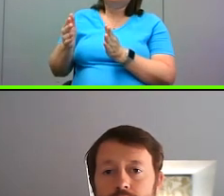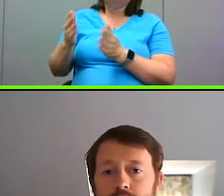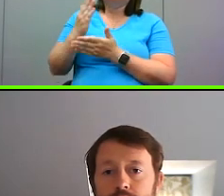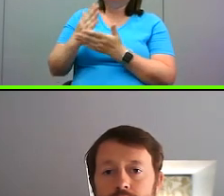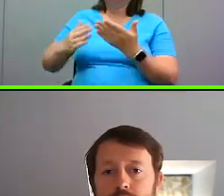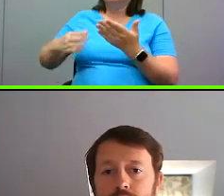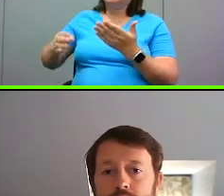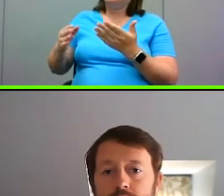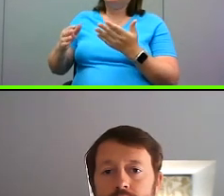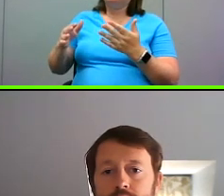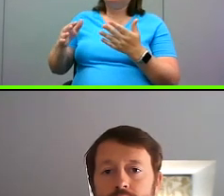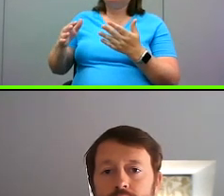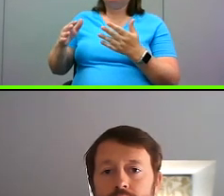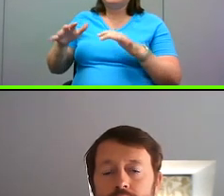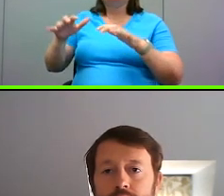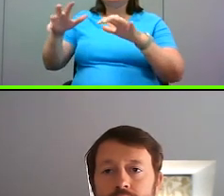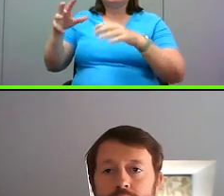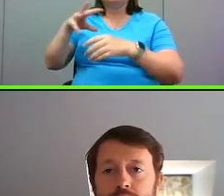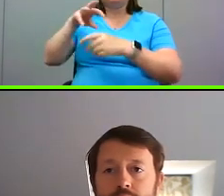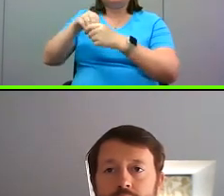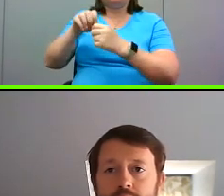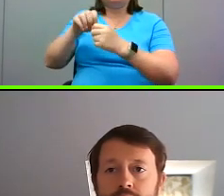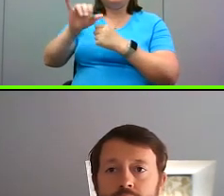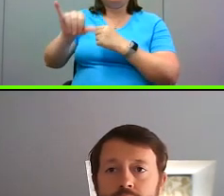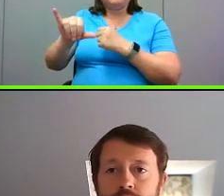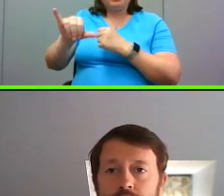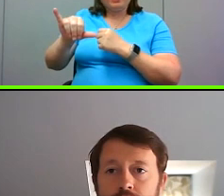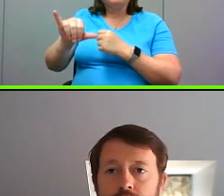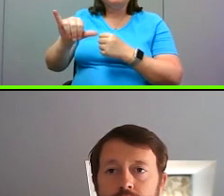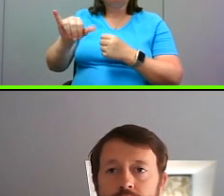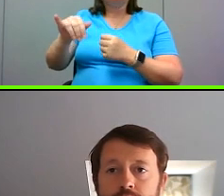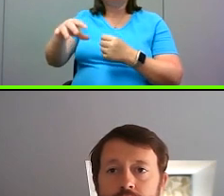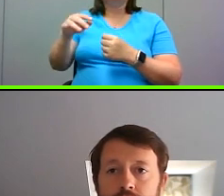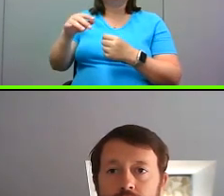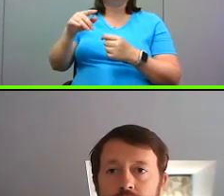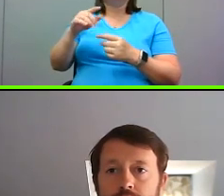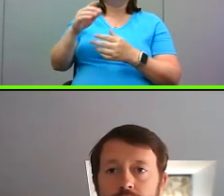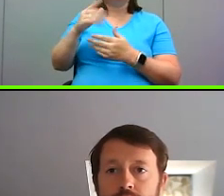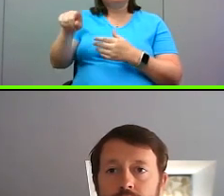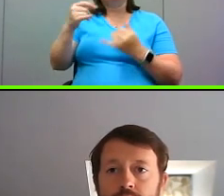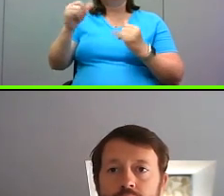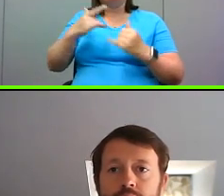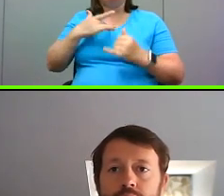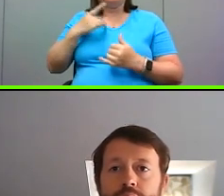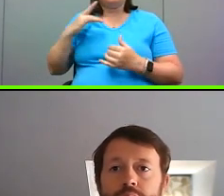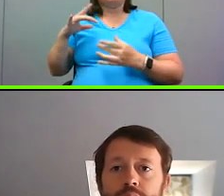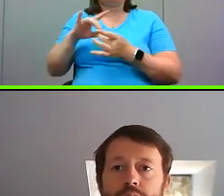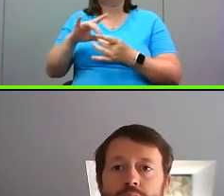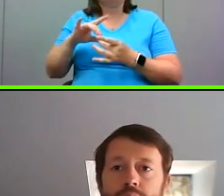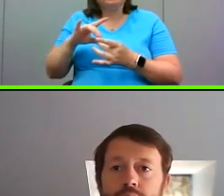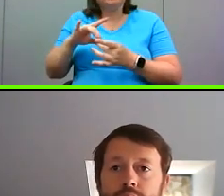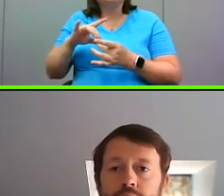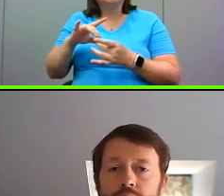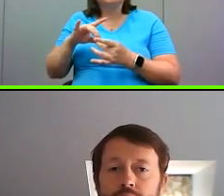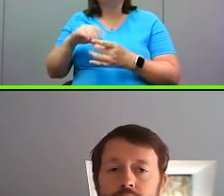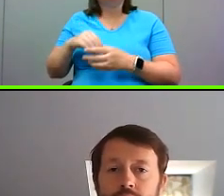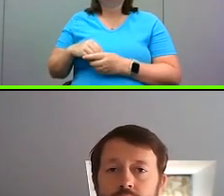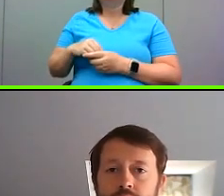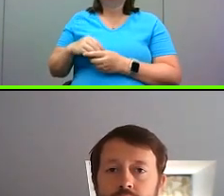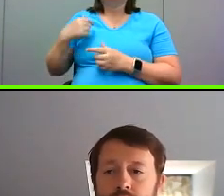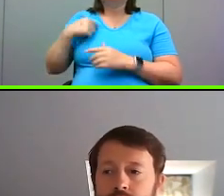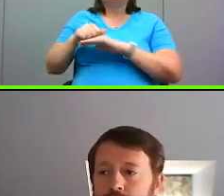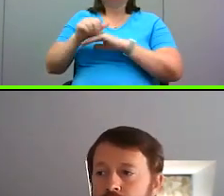anxiety that came about with that and keeping themselves connected still. So we were able to do that and was able to send out some information to them to